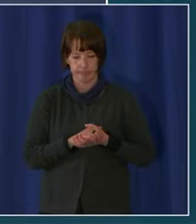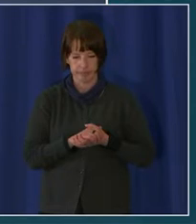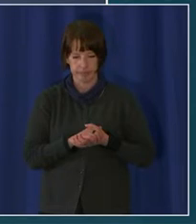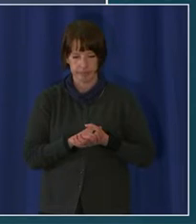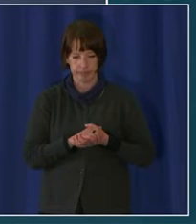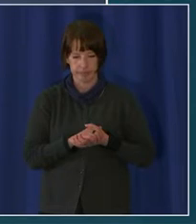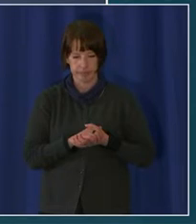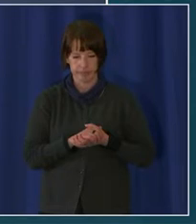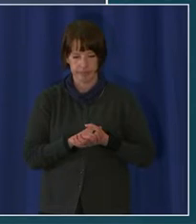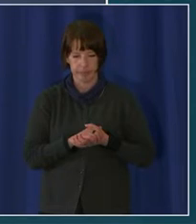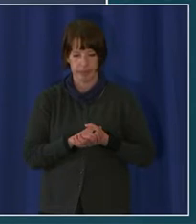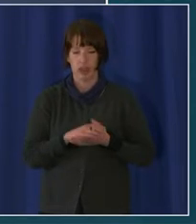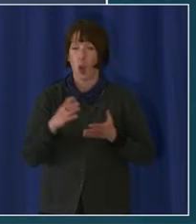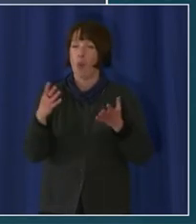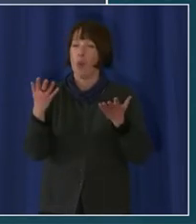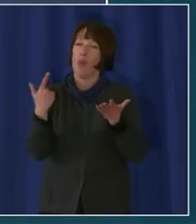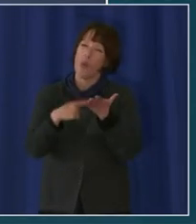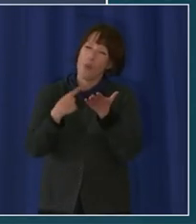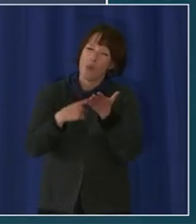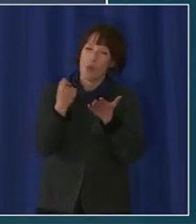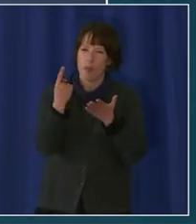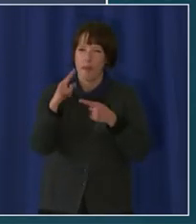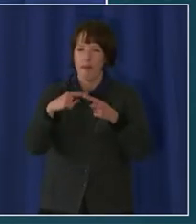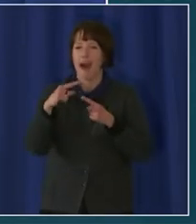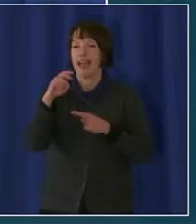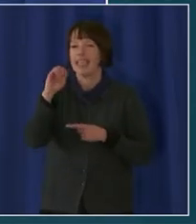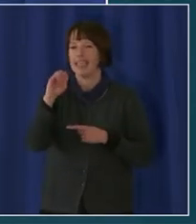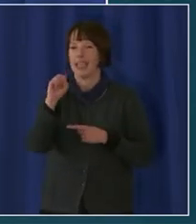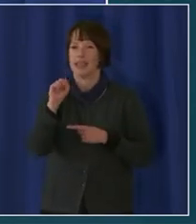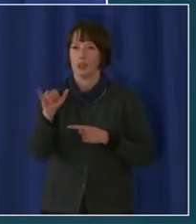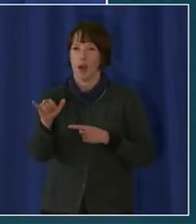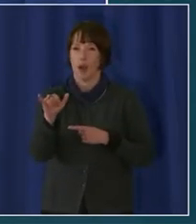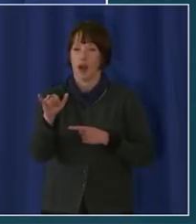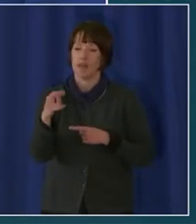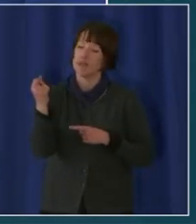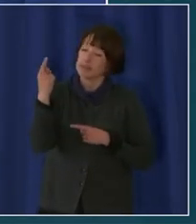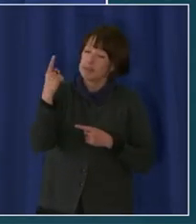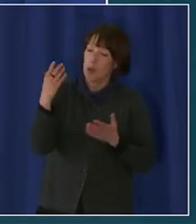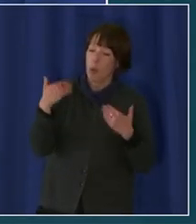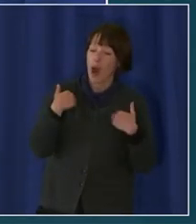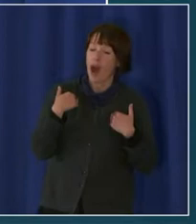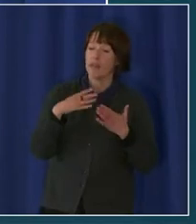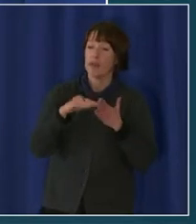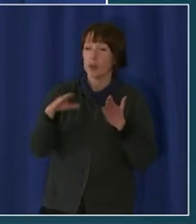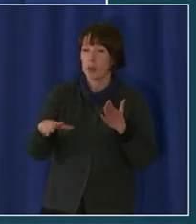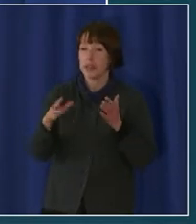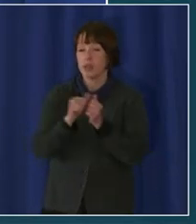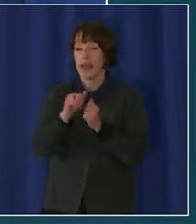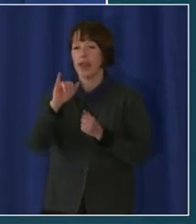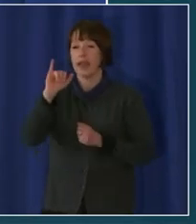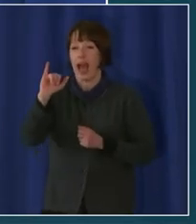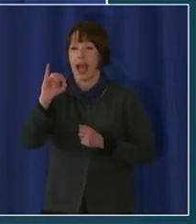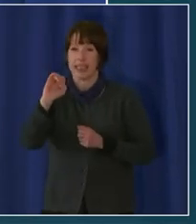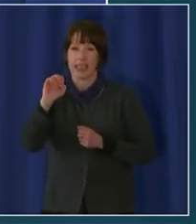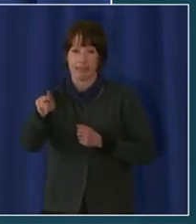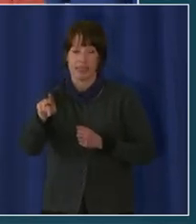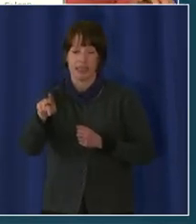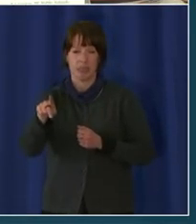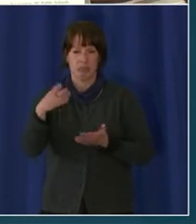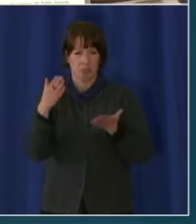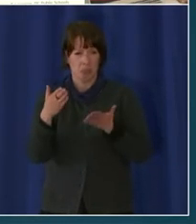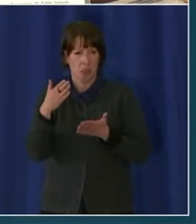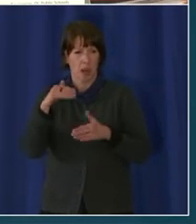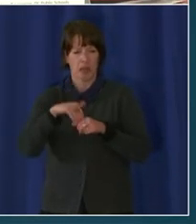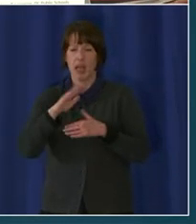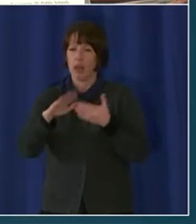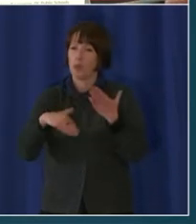want to talk for a moment about ESY. We will have students with IEPs likely enroll in all of the summer programs that